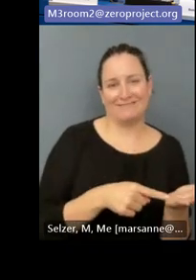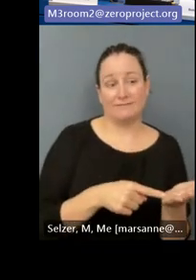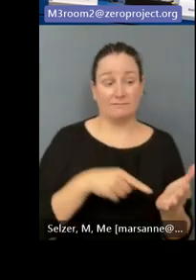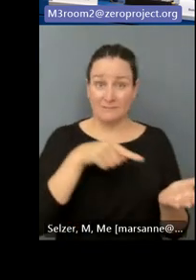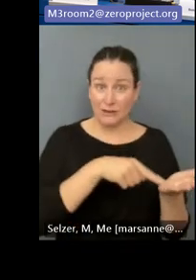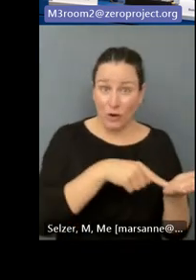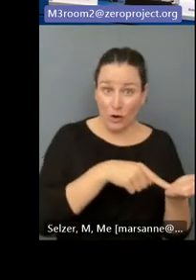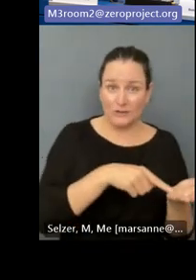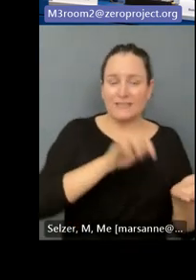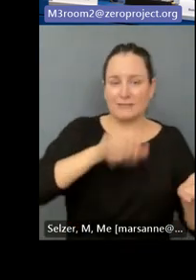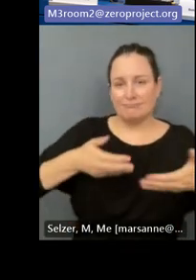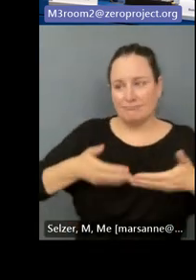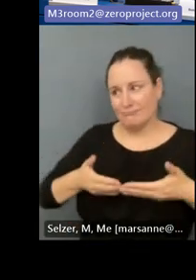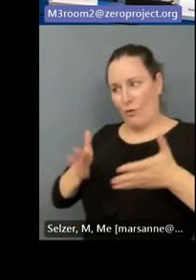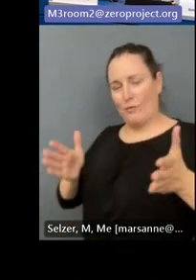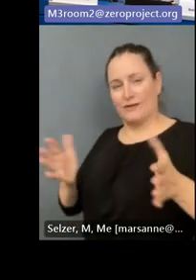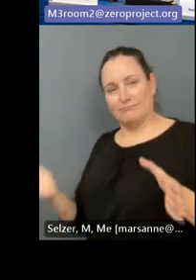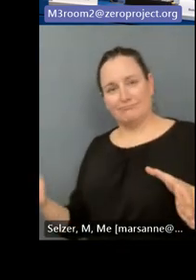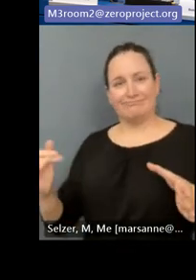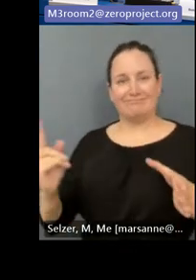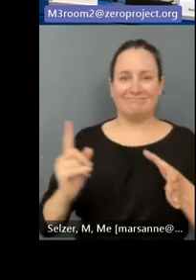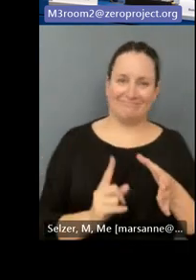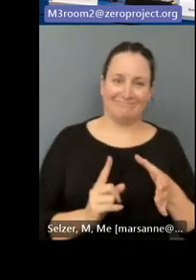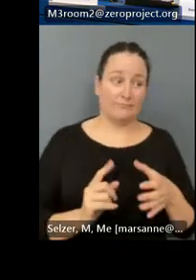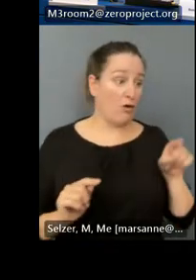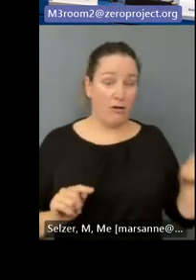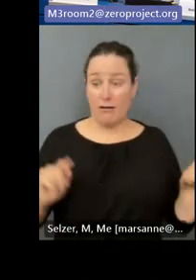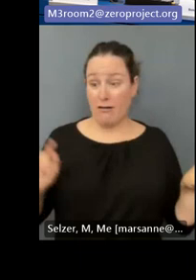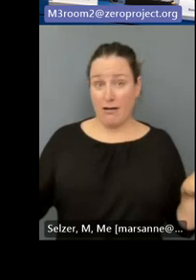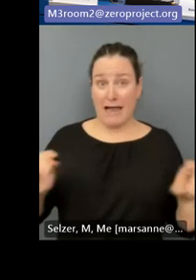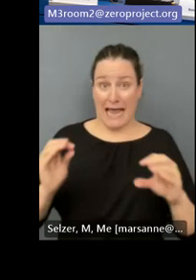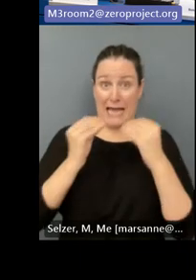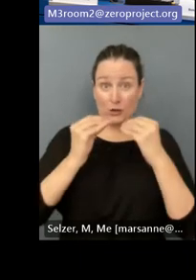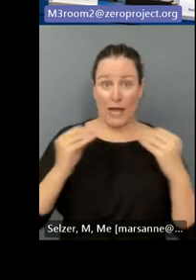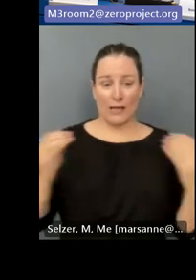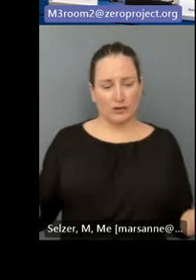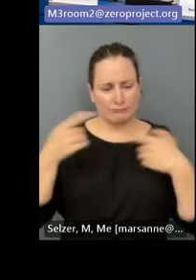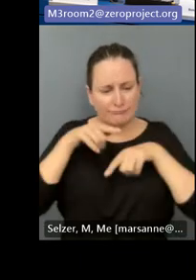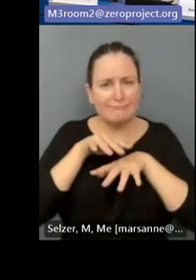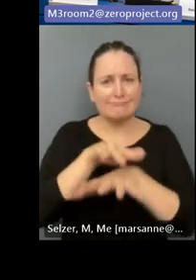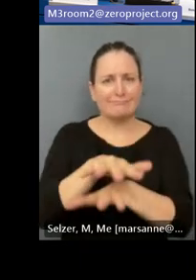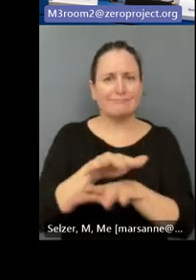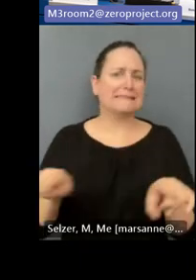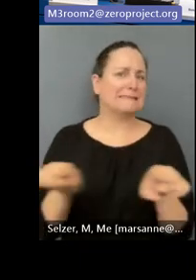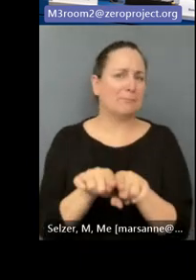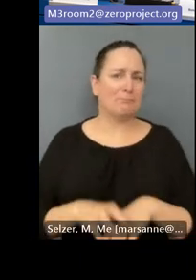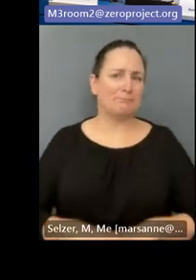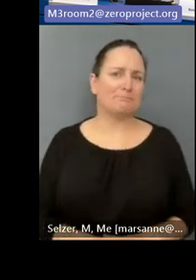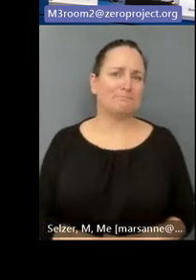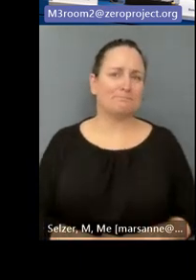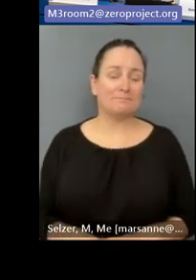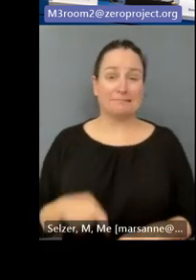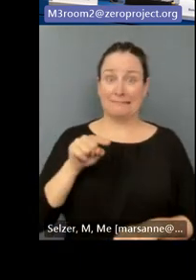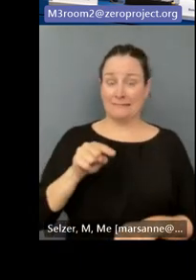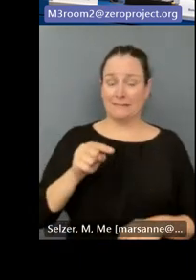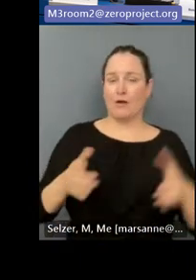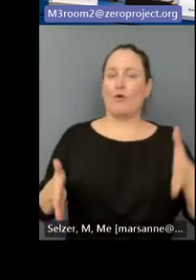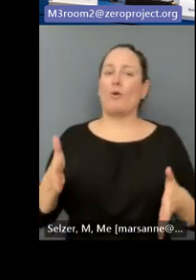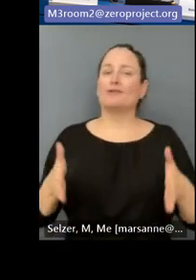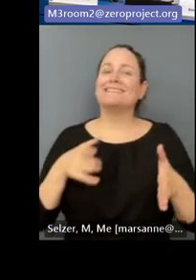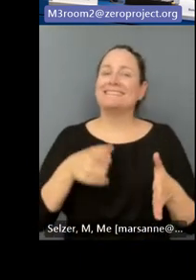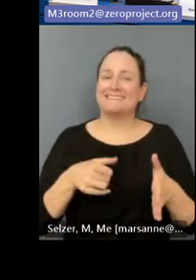for inclusion, inclusive education through robotics. In addition to our robotic sessions, we immerse ourselves